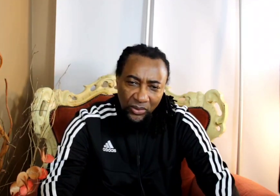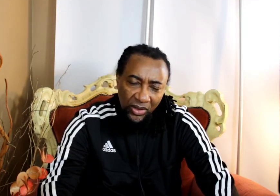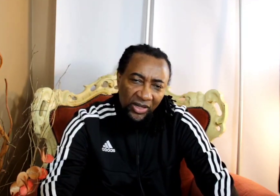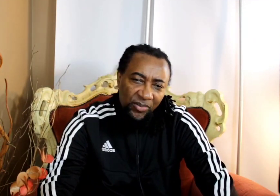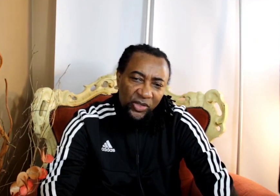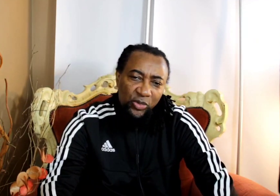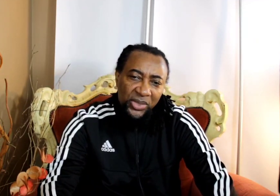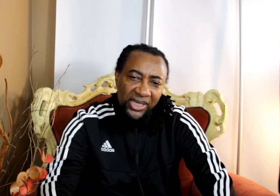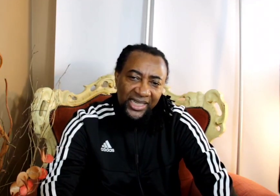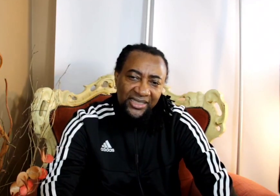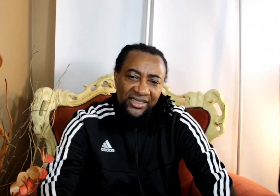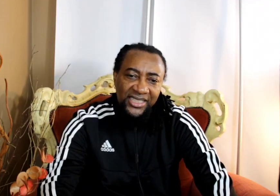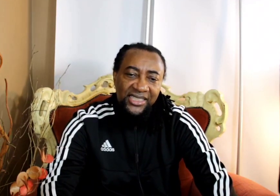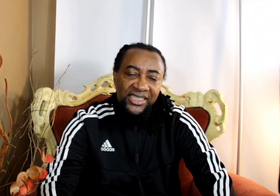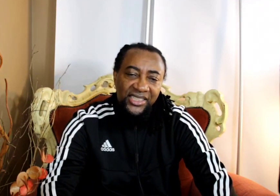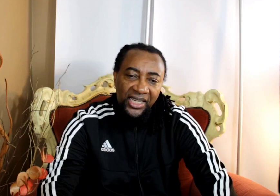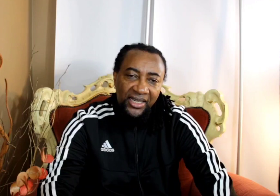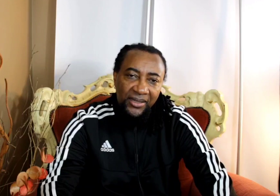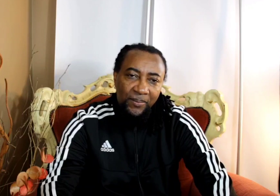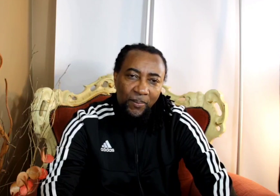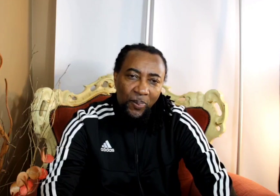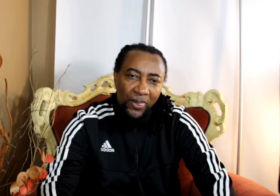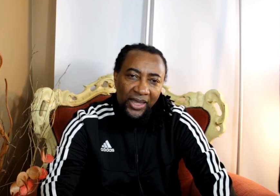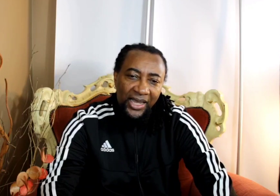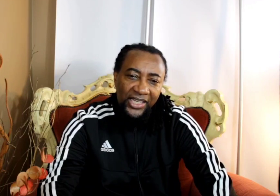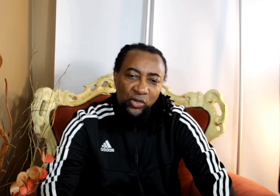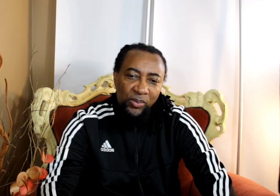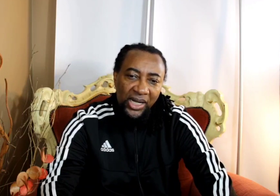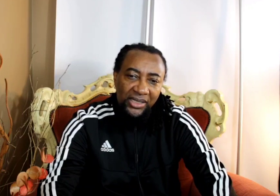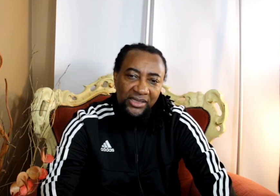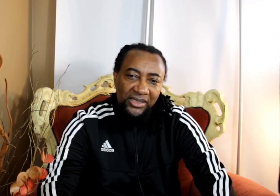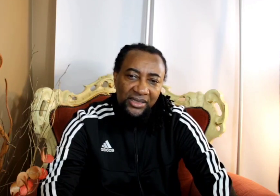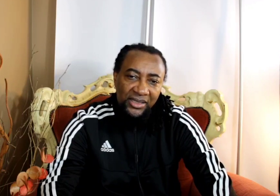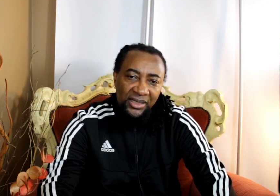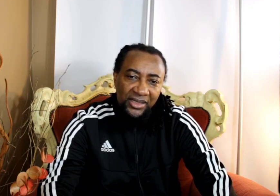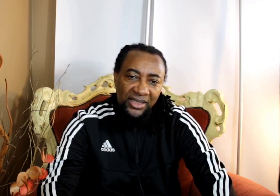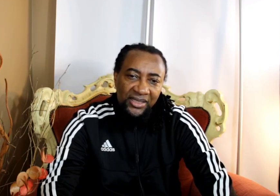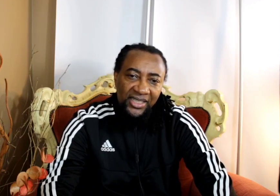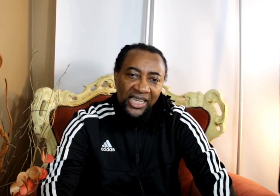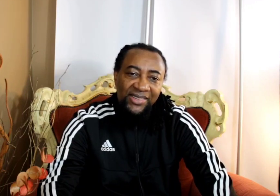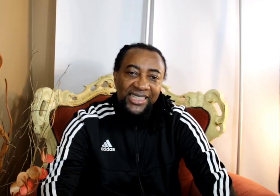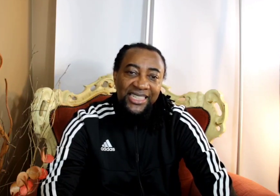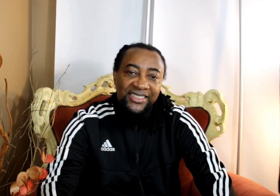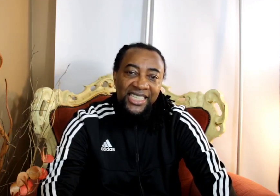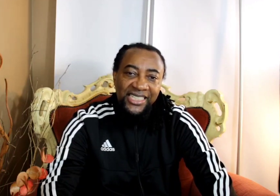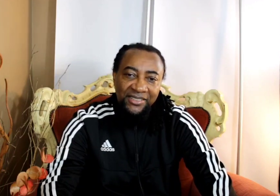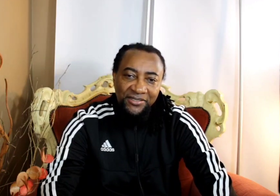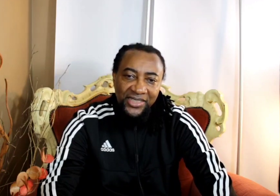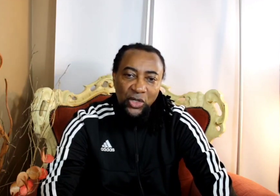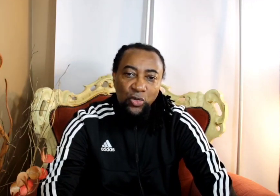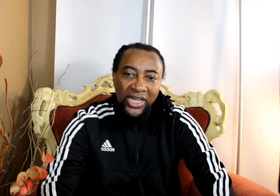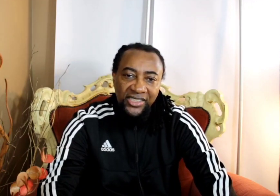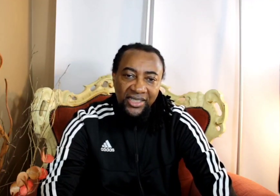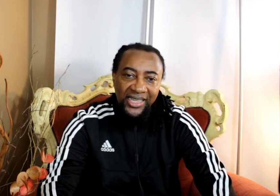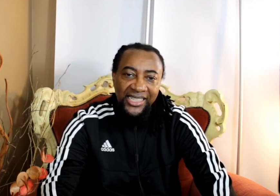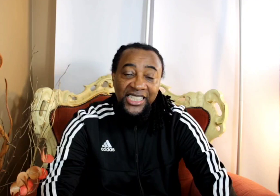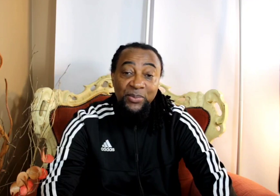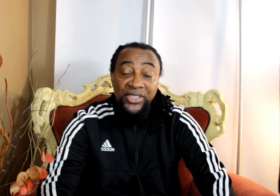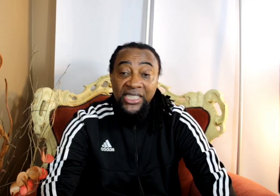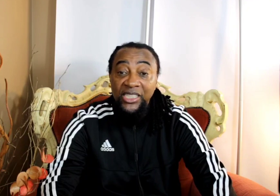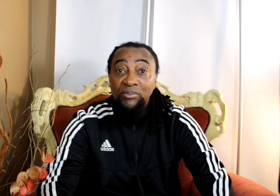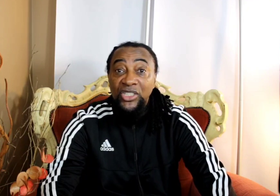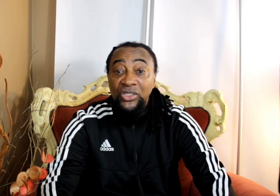the government would be against the CCJ. And he remarked, They have an instinctive, irrational,